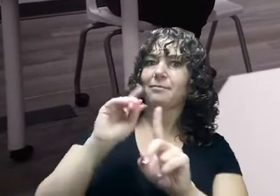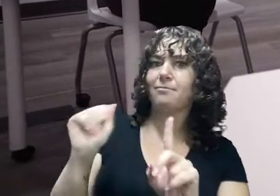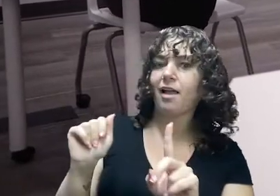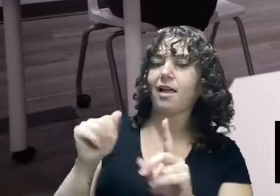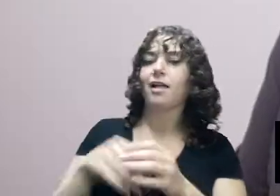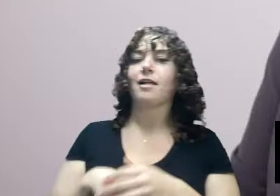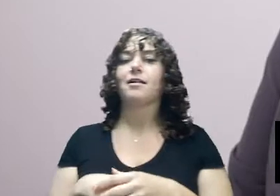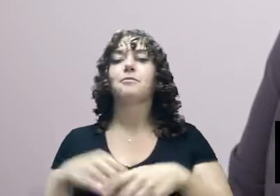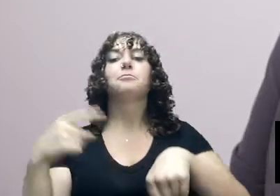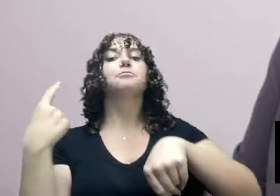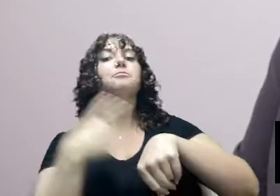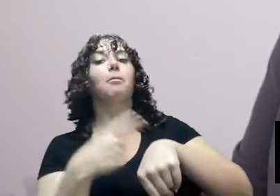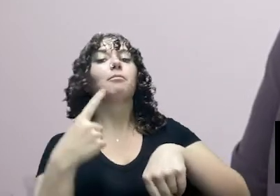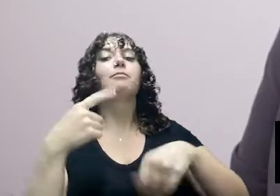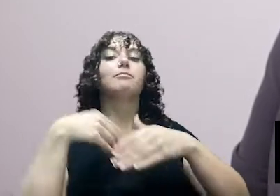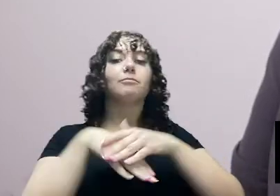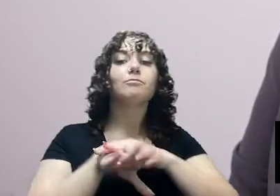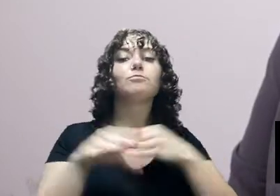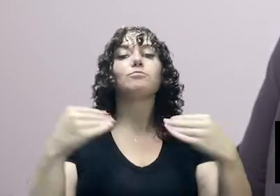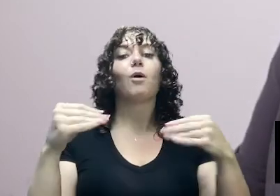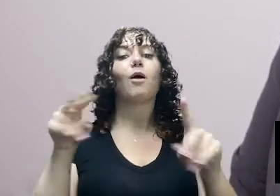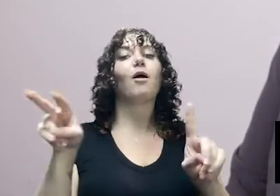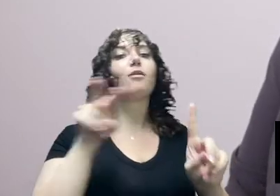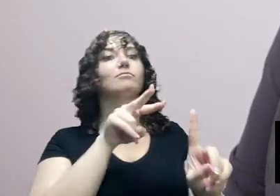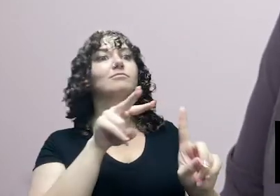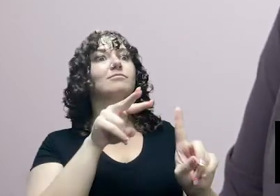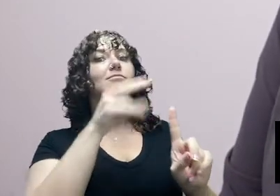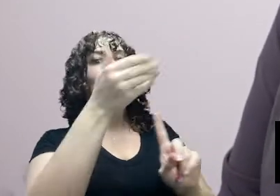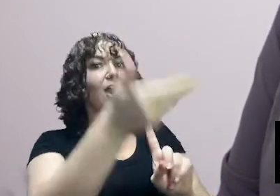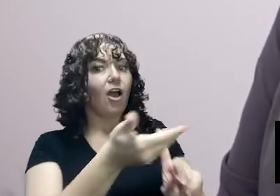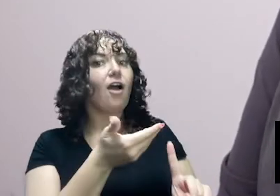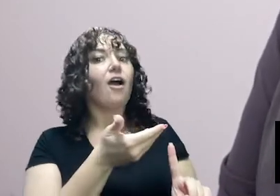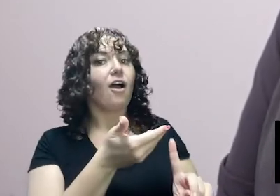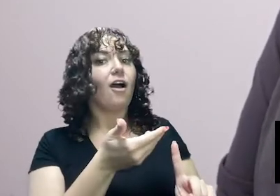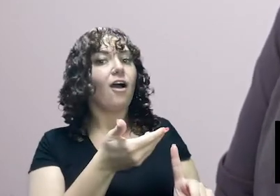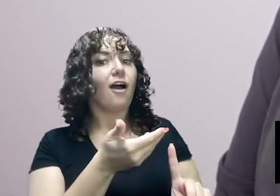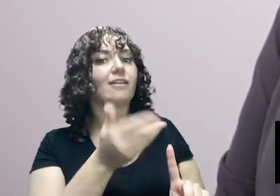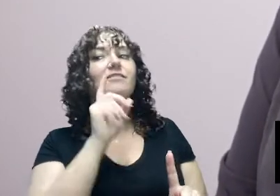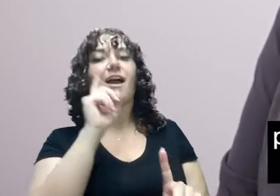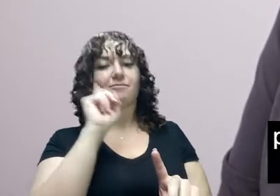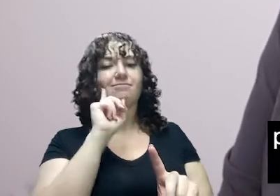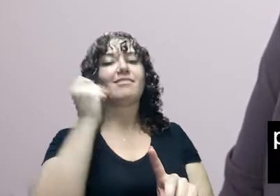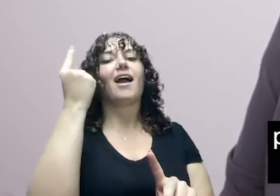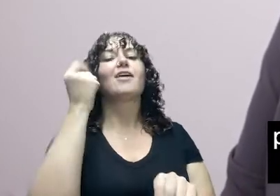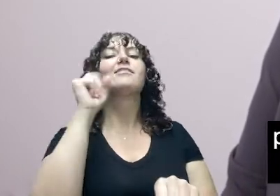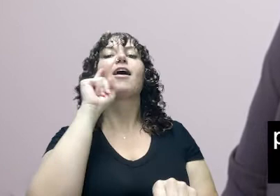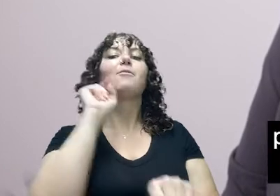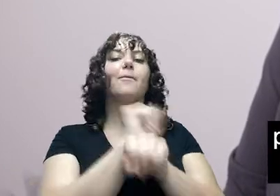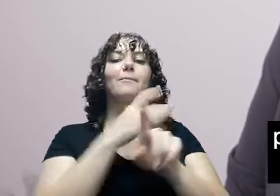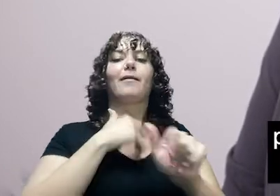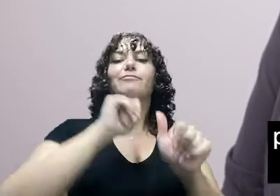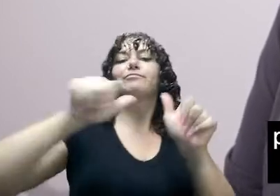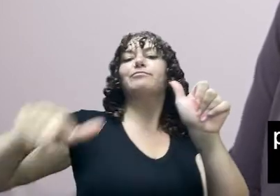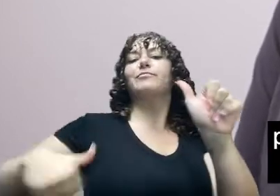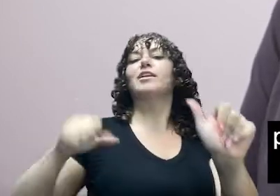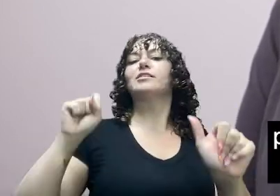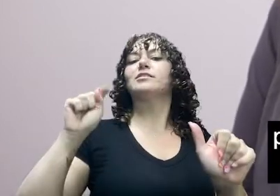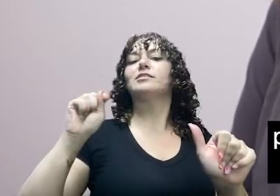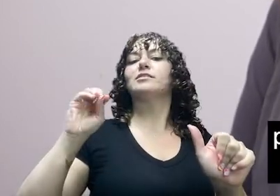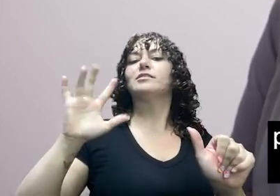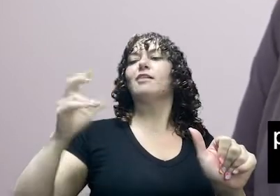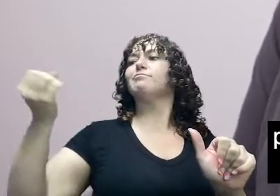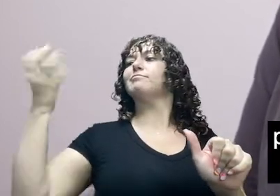with disabilities. At one time in a store, they would only hire the deaf person to be